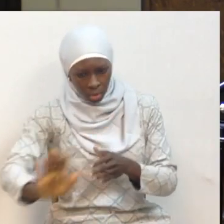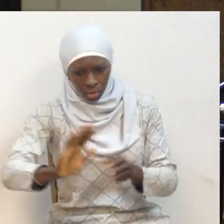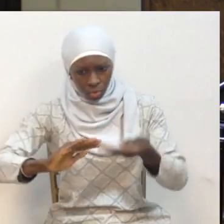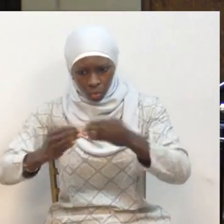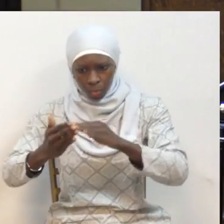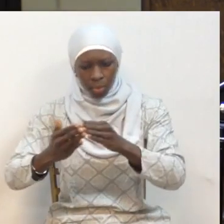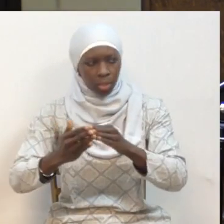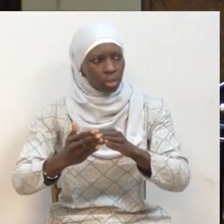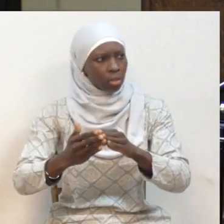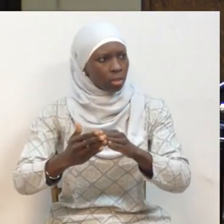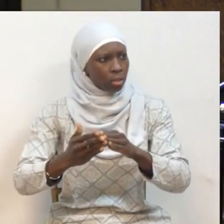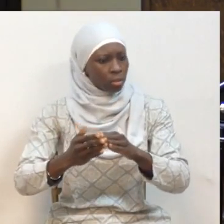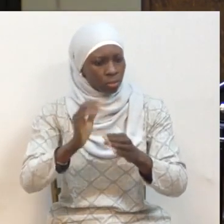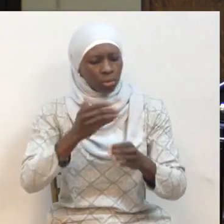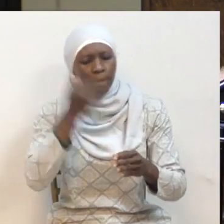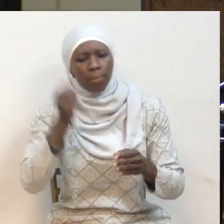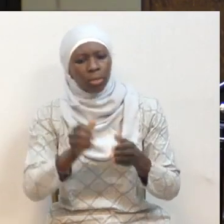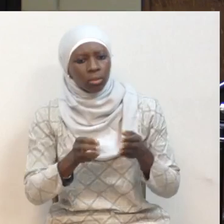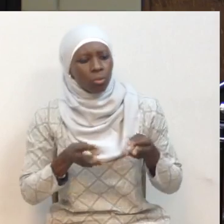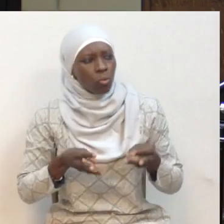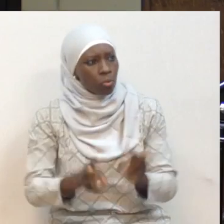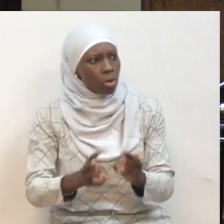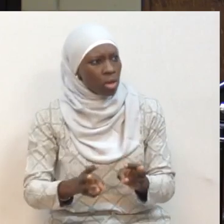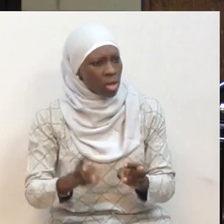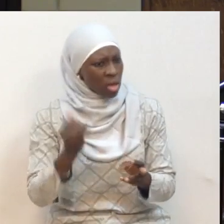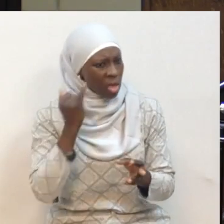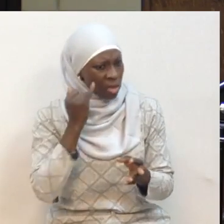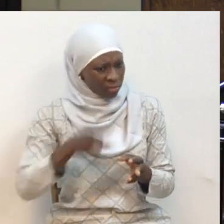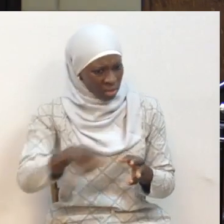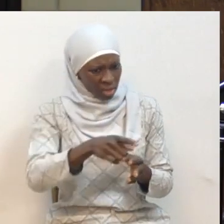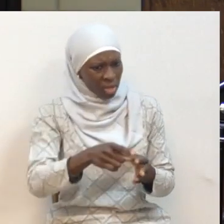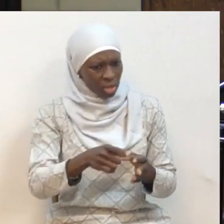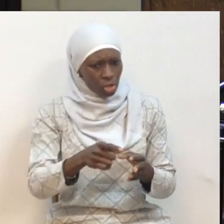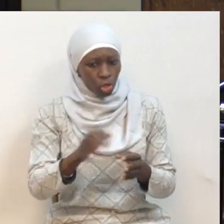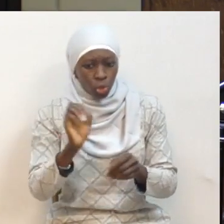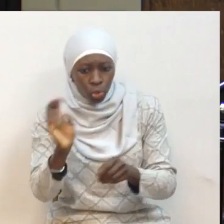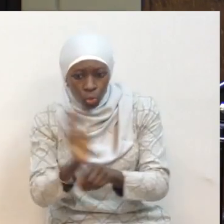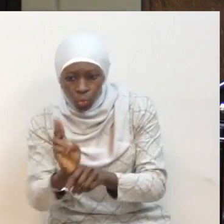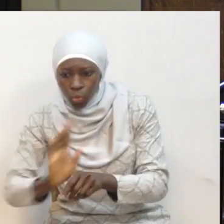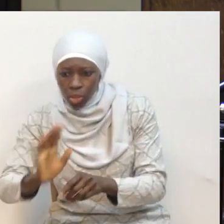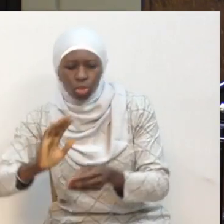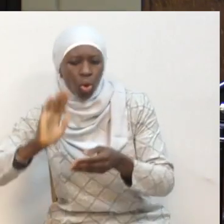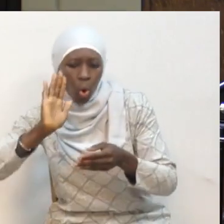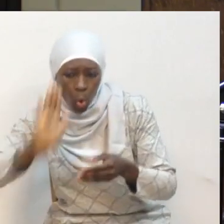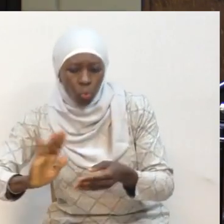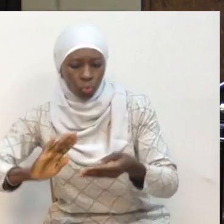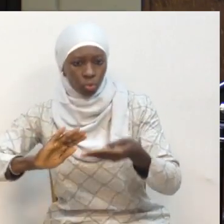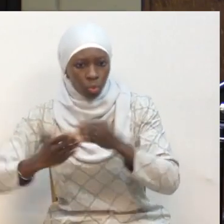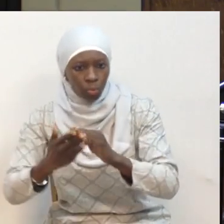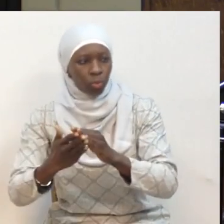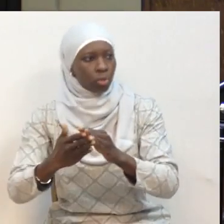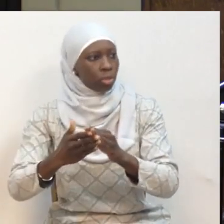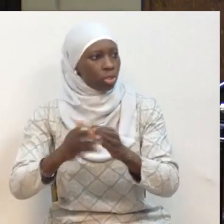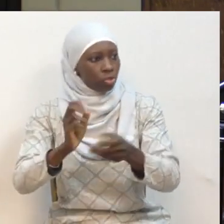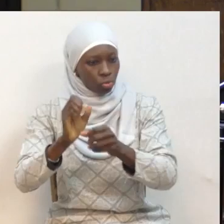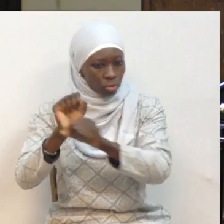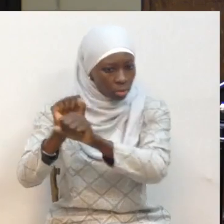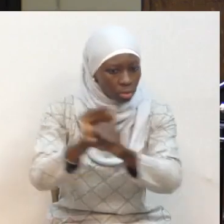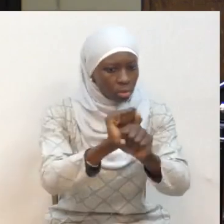has enslaved his own community, turned them into slaves and